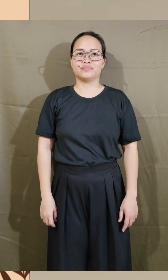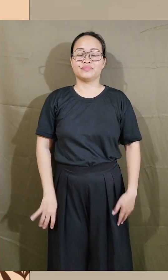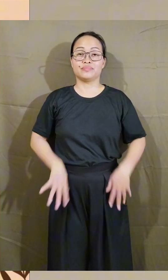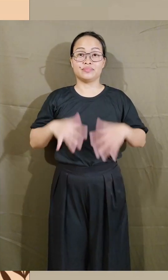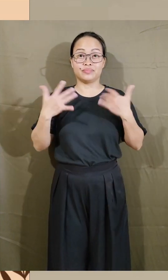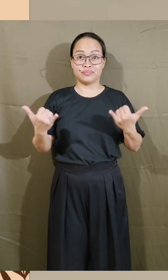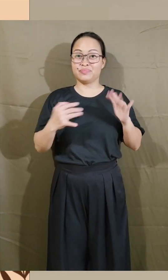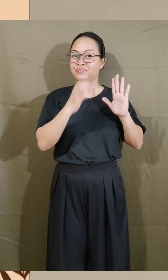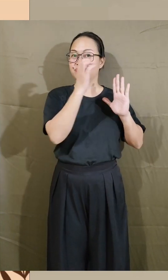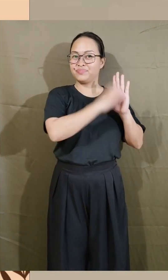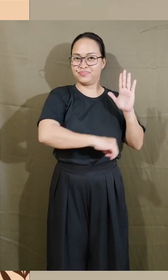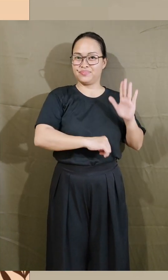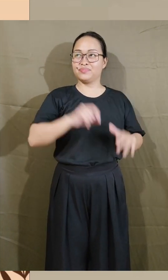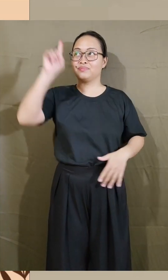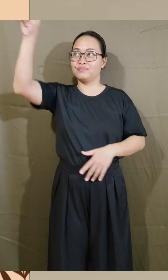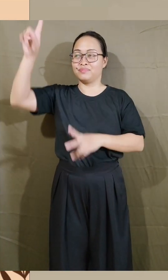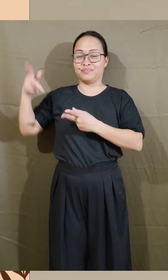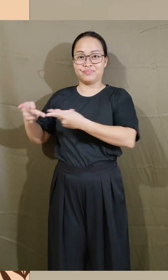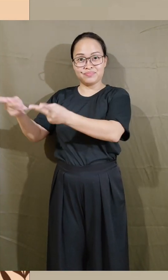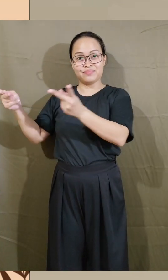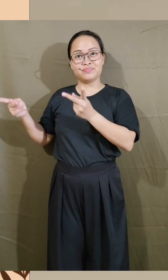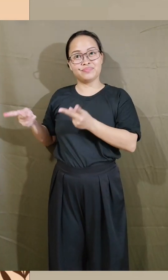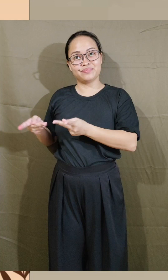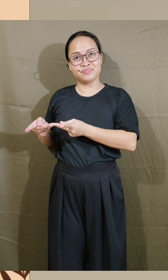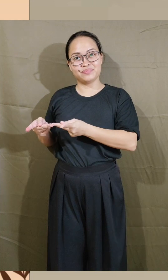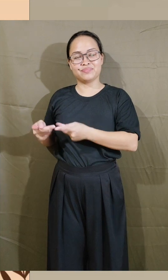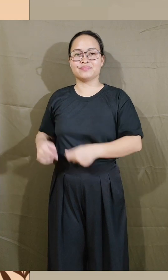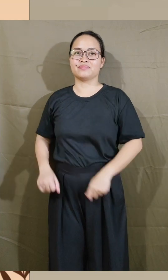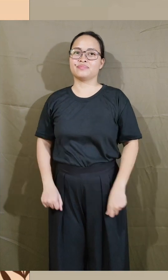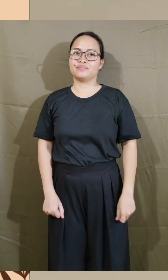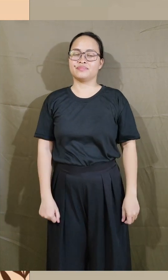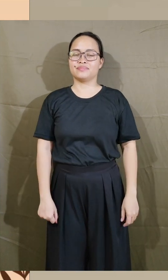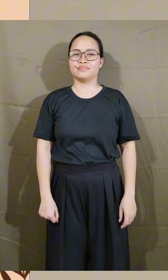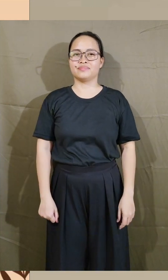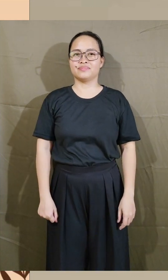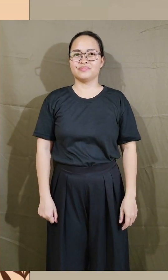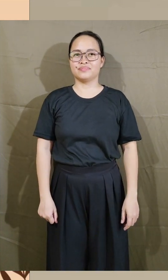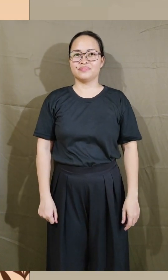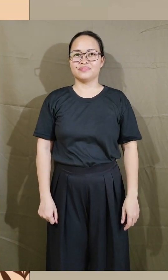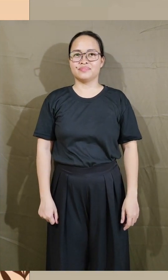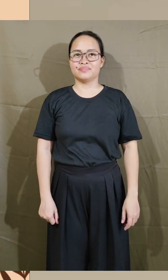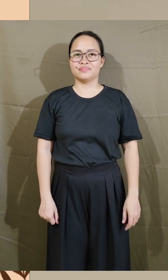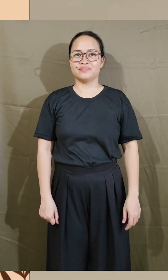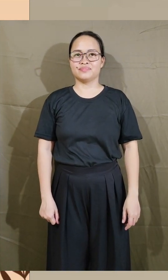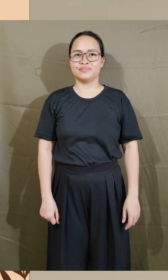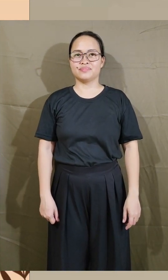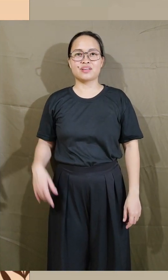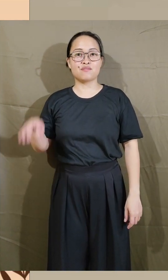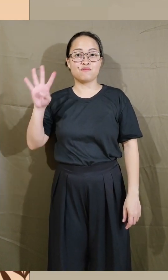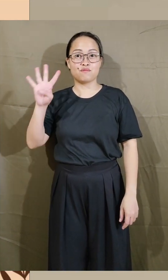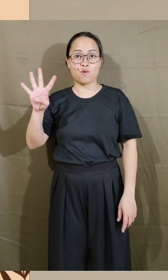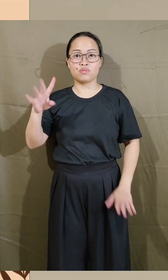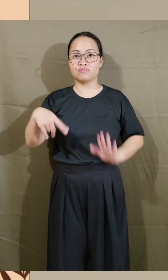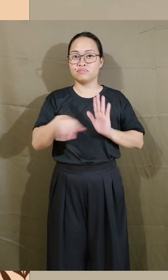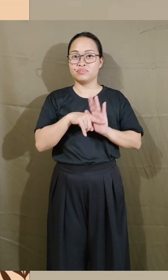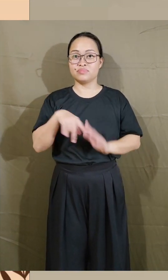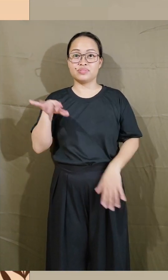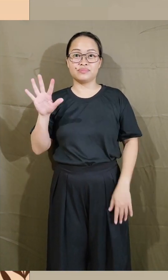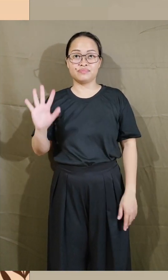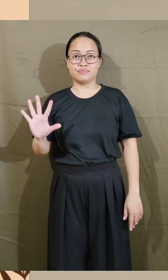Now let's subtract first the digits in ones place. So 4 minus